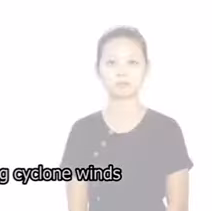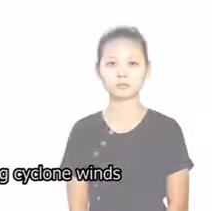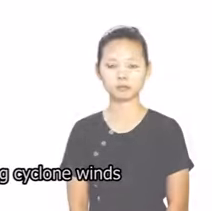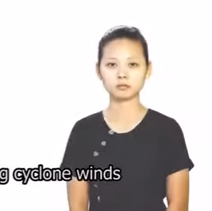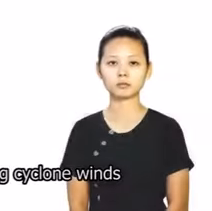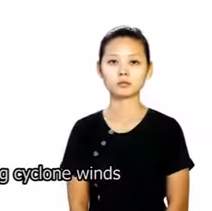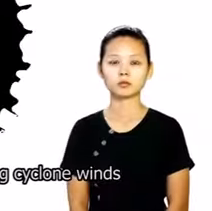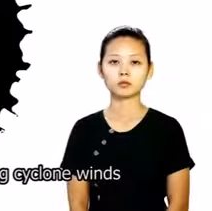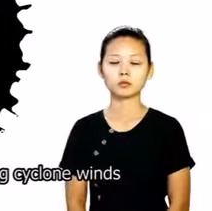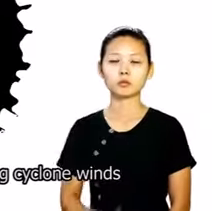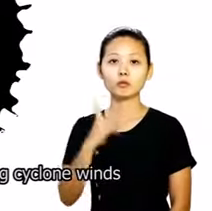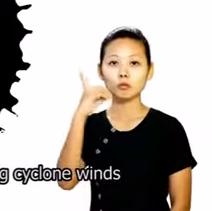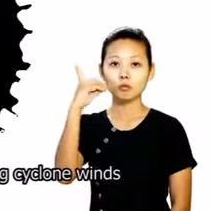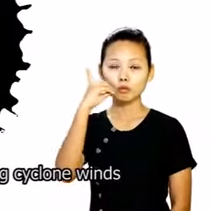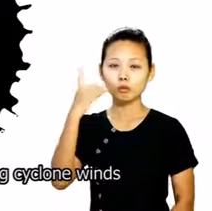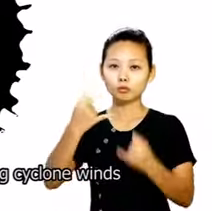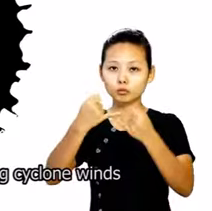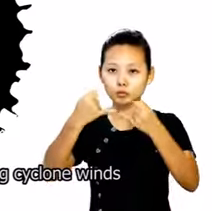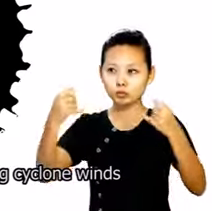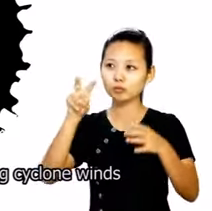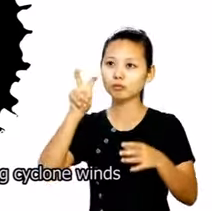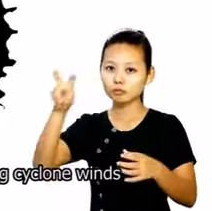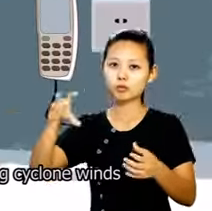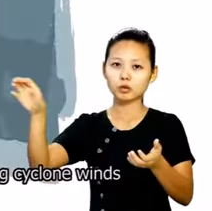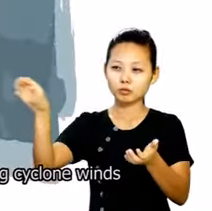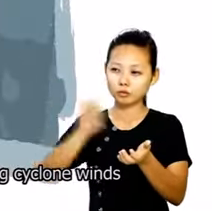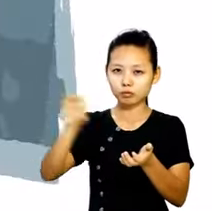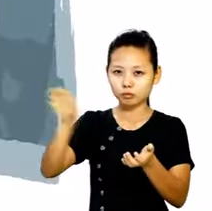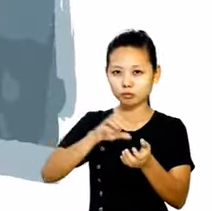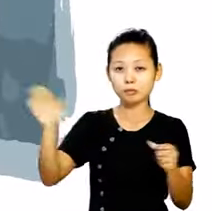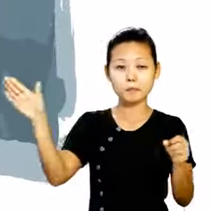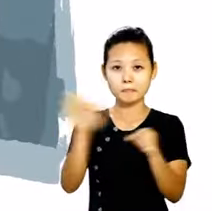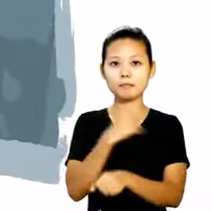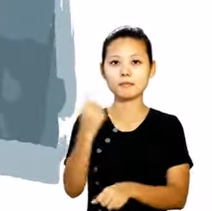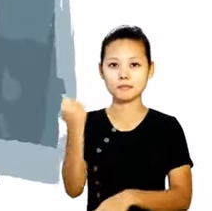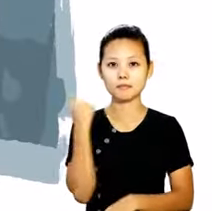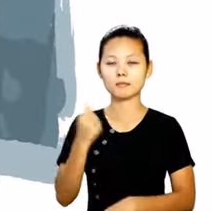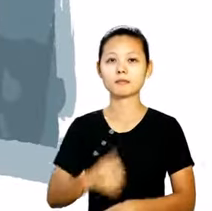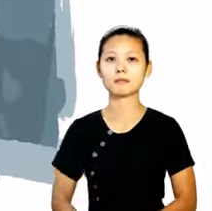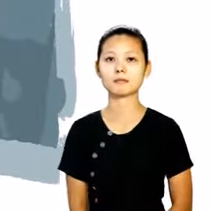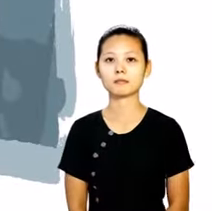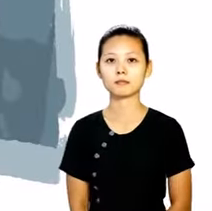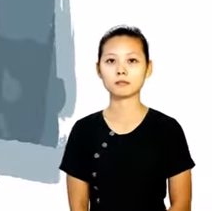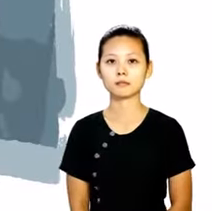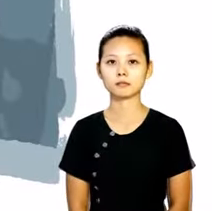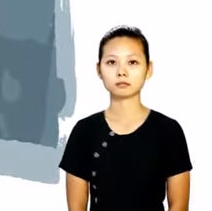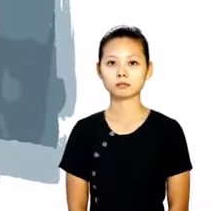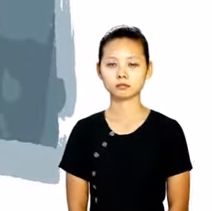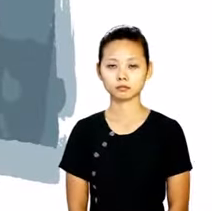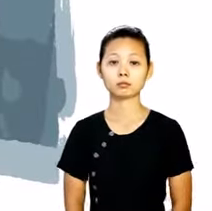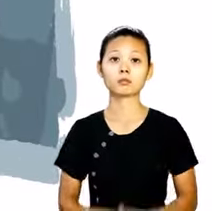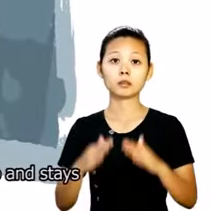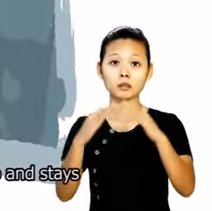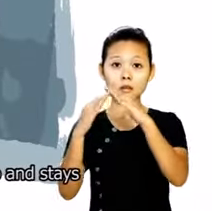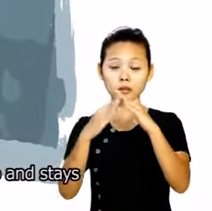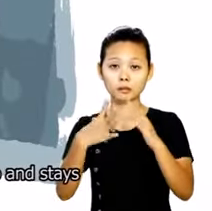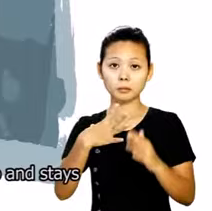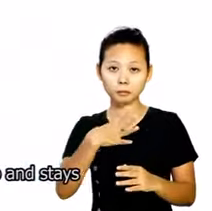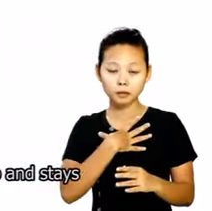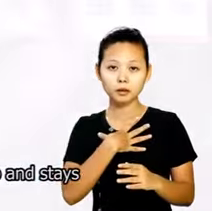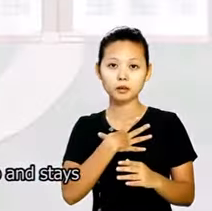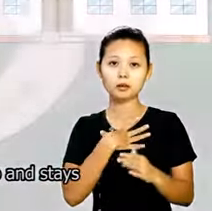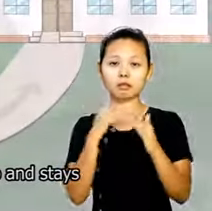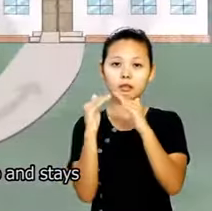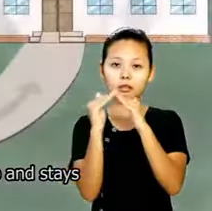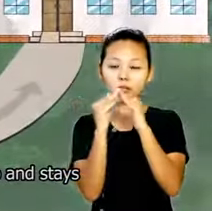Make your roof stronger to withstand strong cyclone winds. Fully recharge your phone. If your